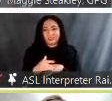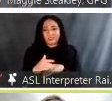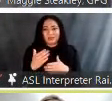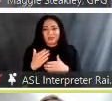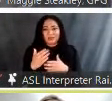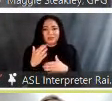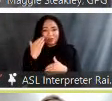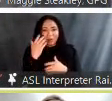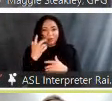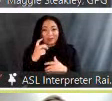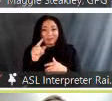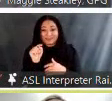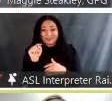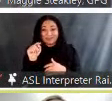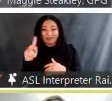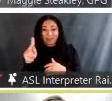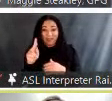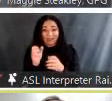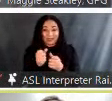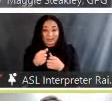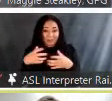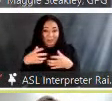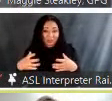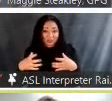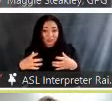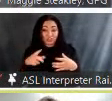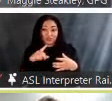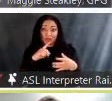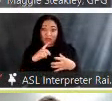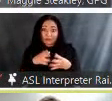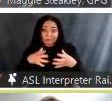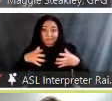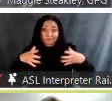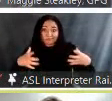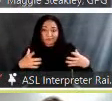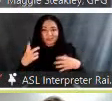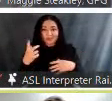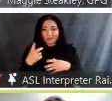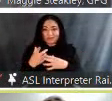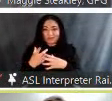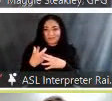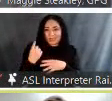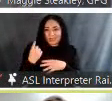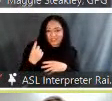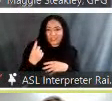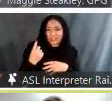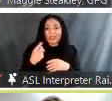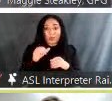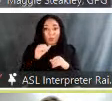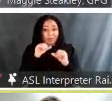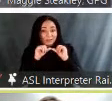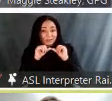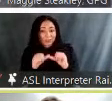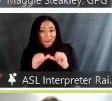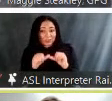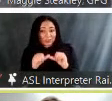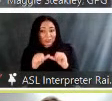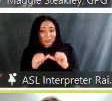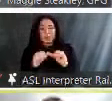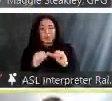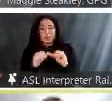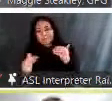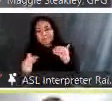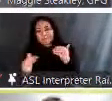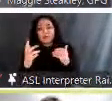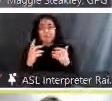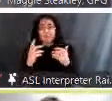TK expansion really has been ramping up over the last year, and then that will continue to be the case. But how much, if